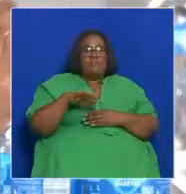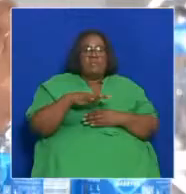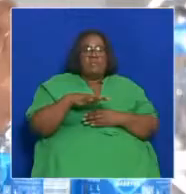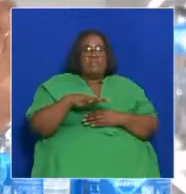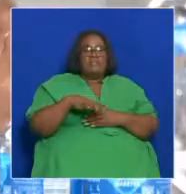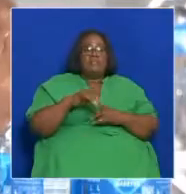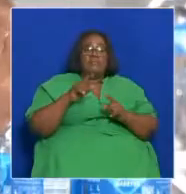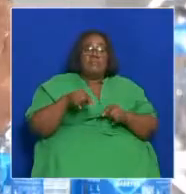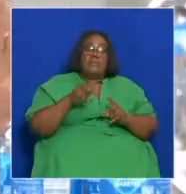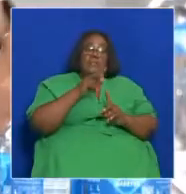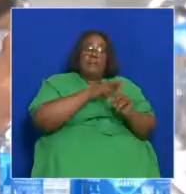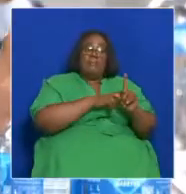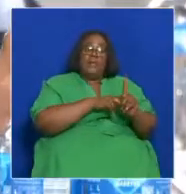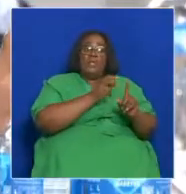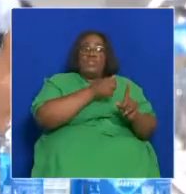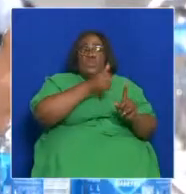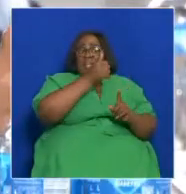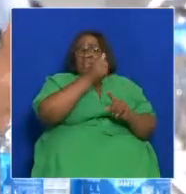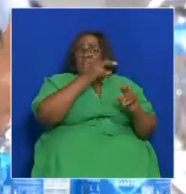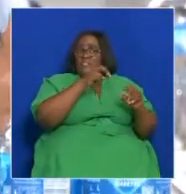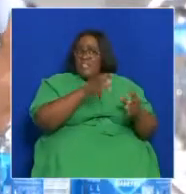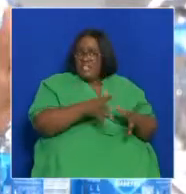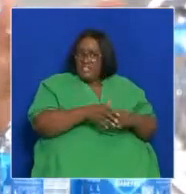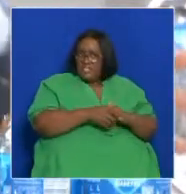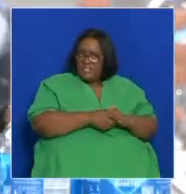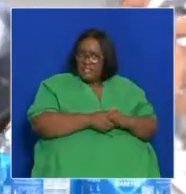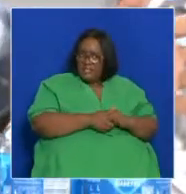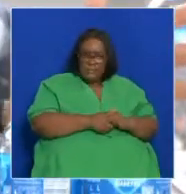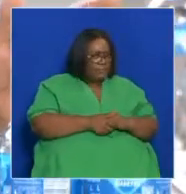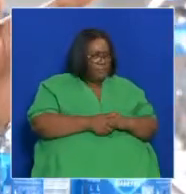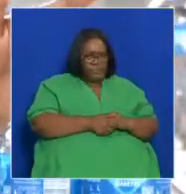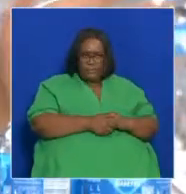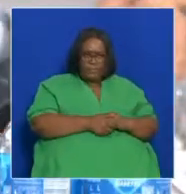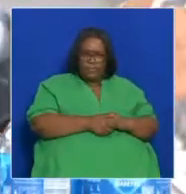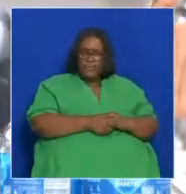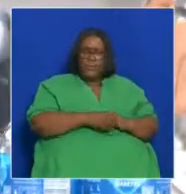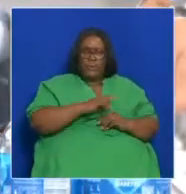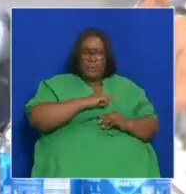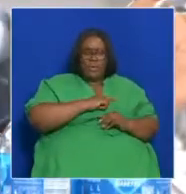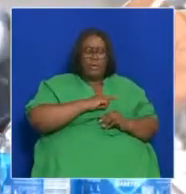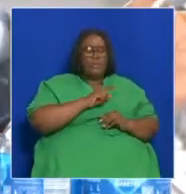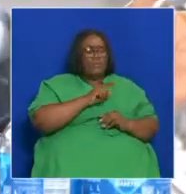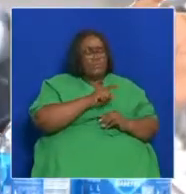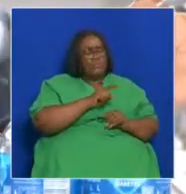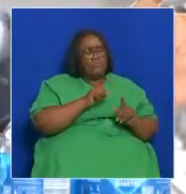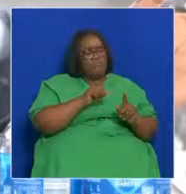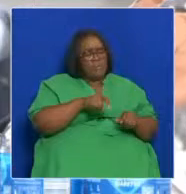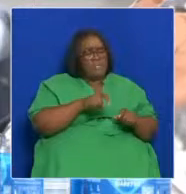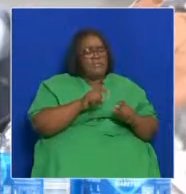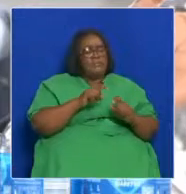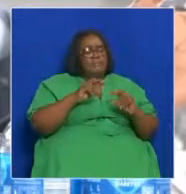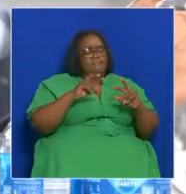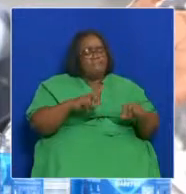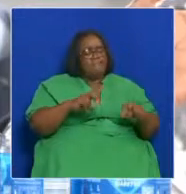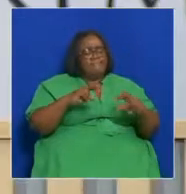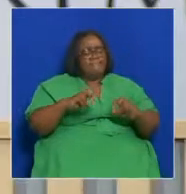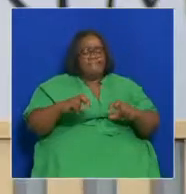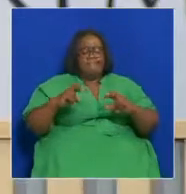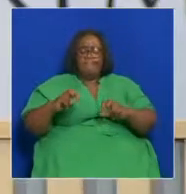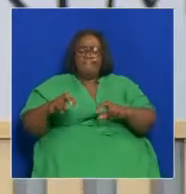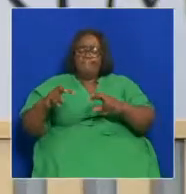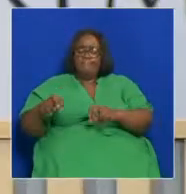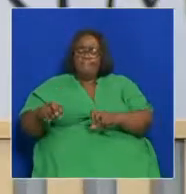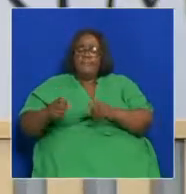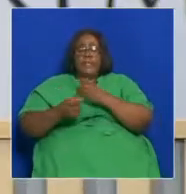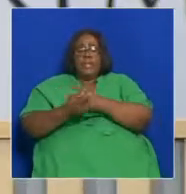applying to head of investigations, because you need to be able to speak to the investigations that are happening in your organization.